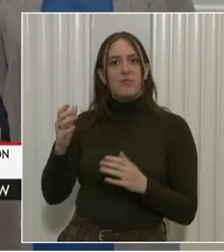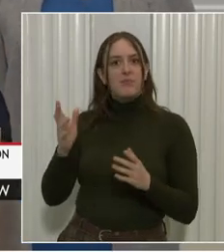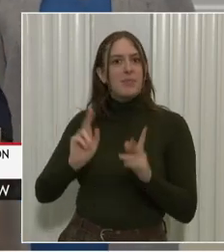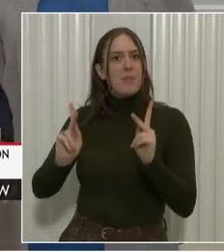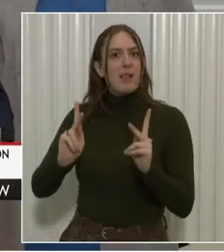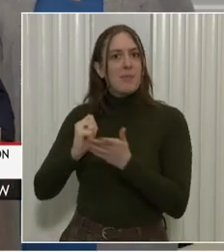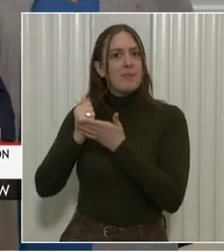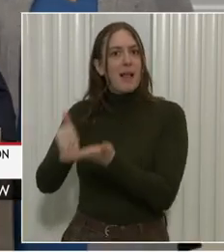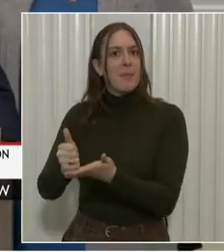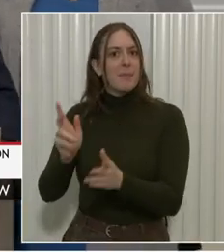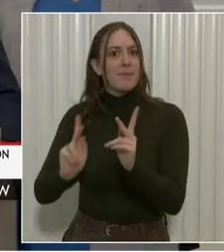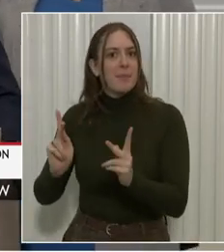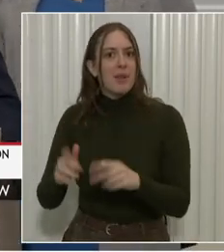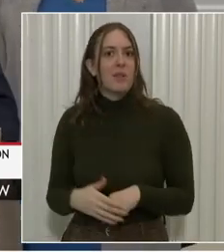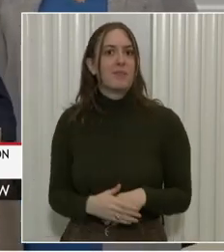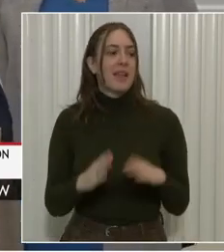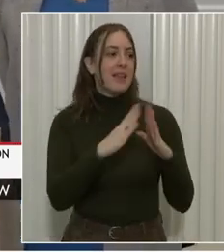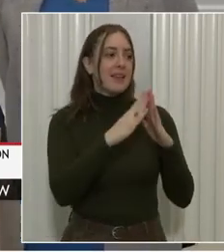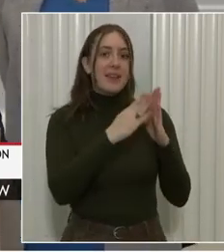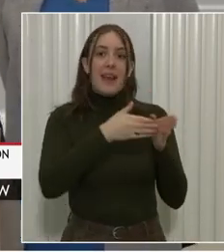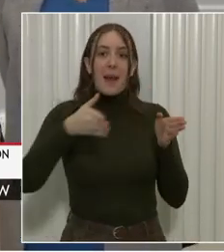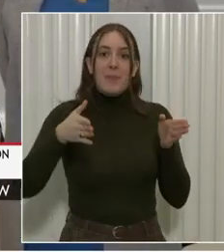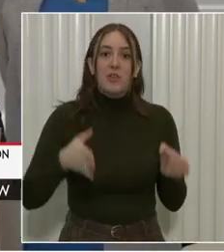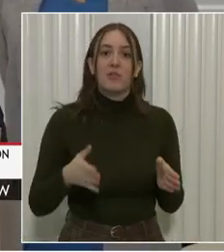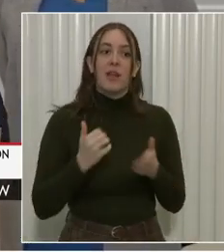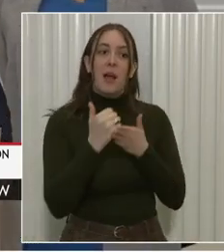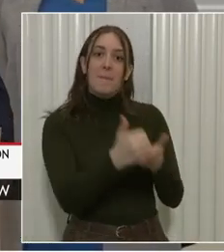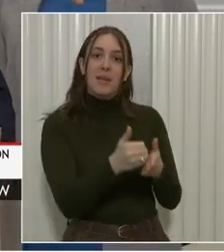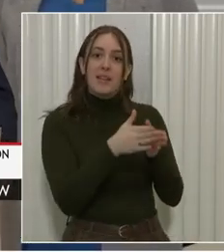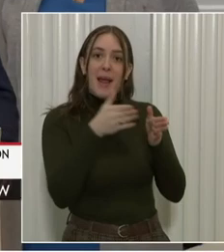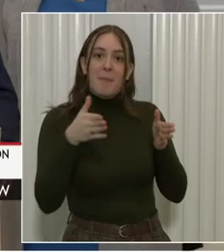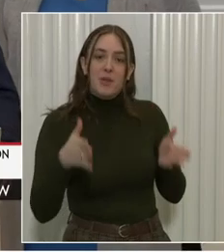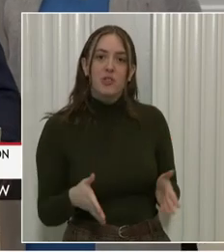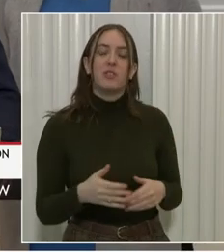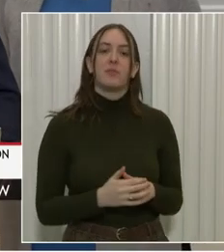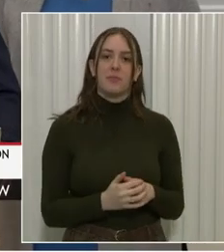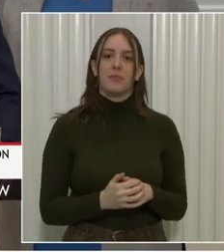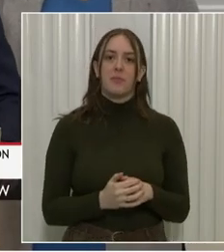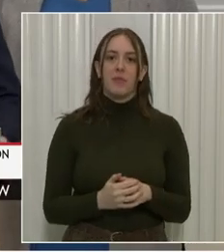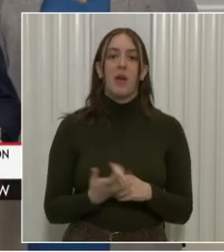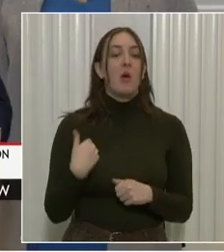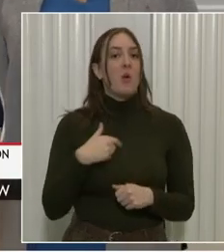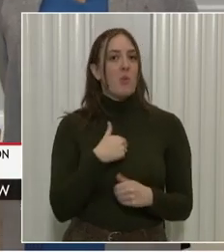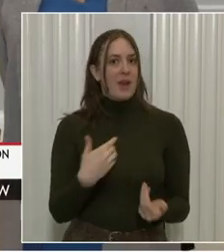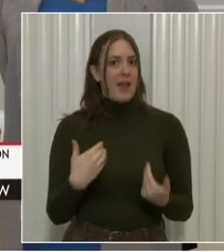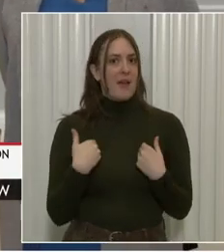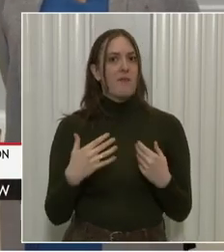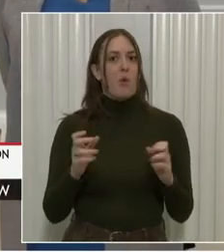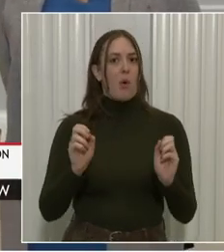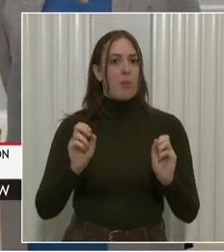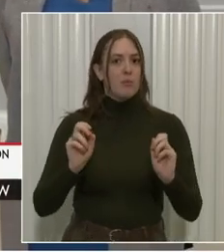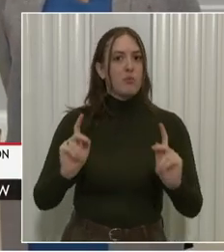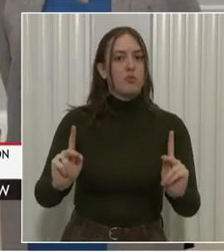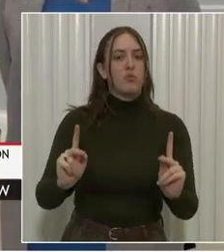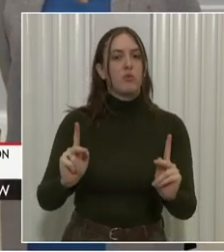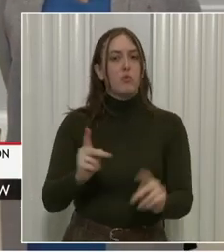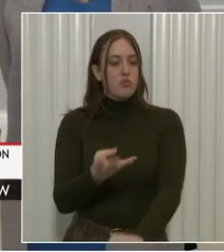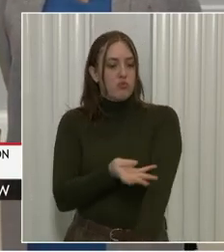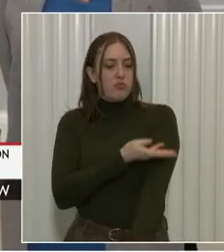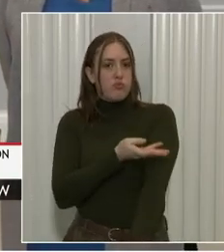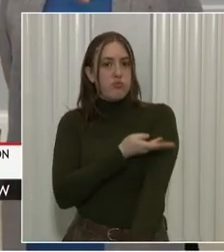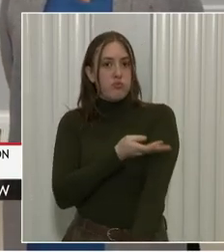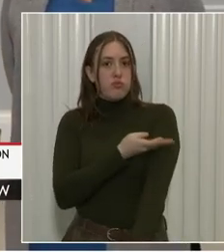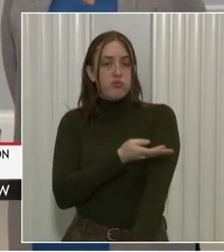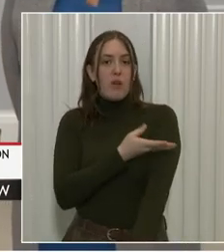neighbors helping neighbors. Looking at the numbers, we project that we may have the opportunity to transfuse and positively change outcomes in